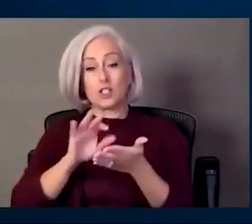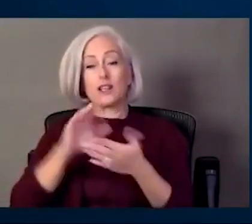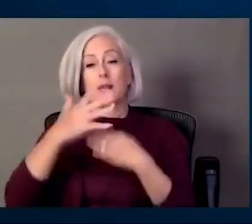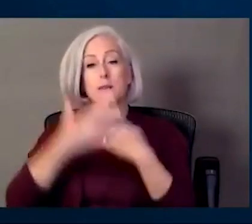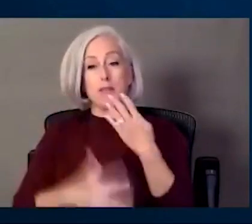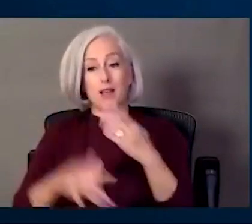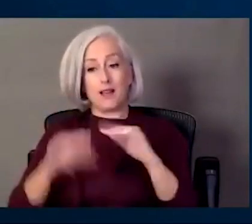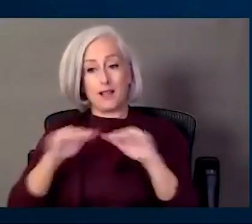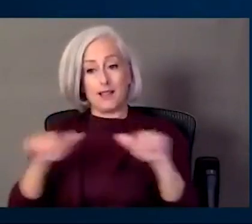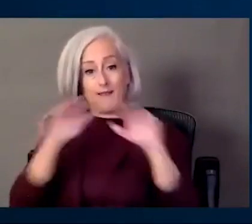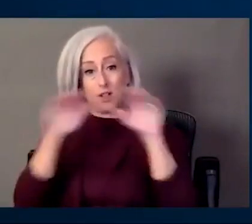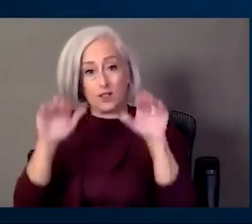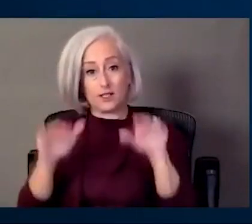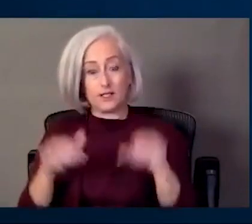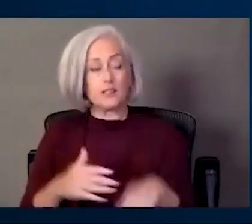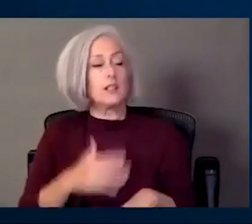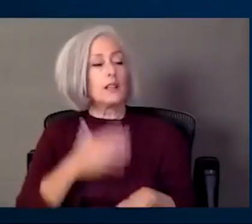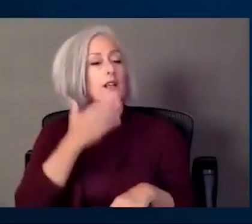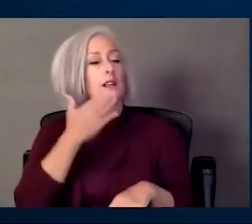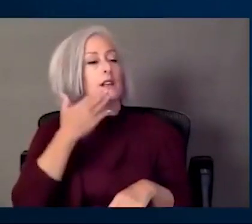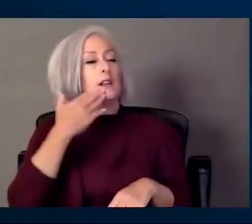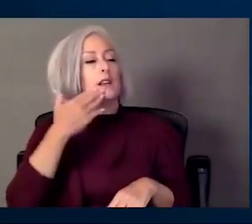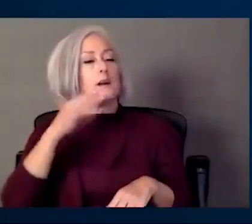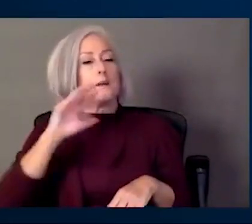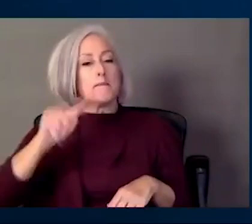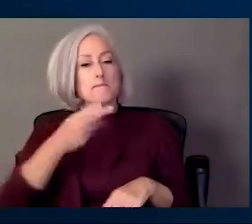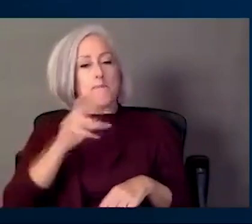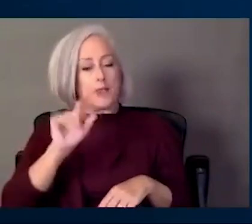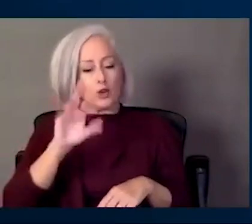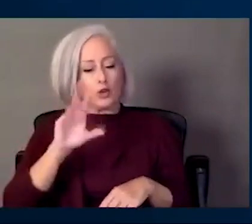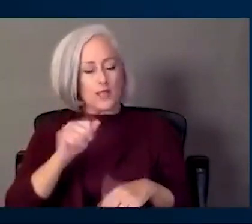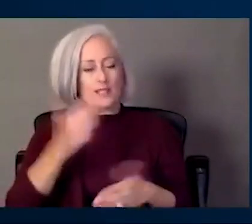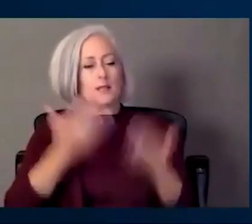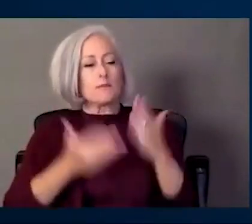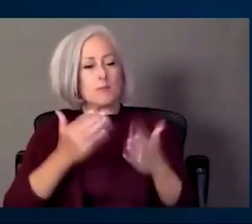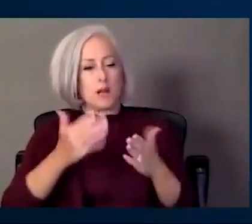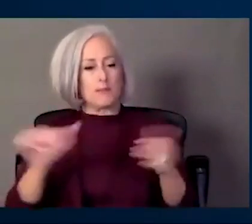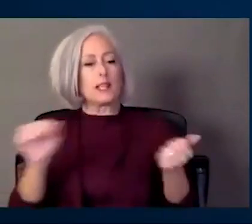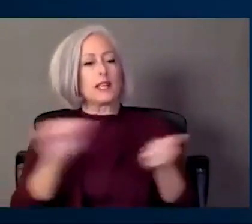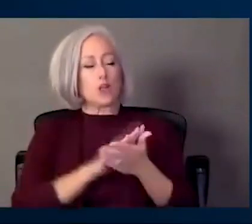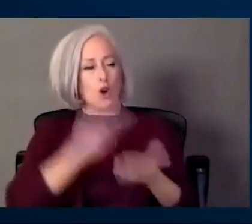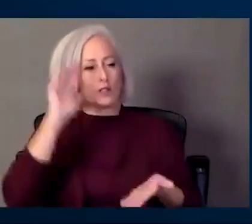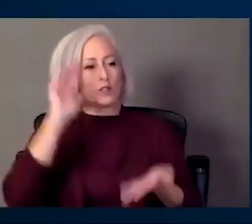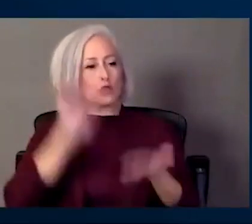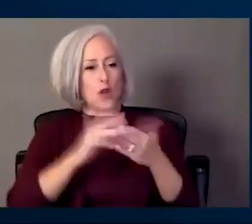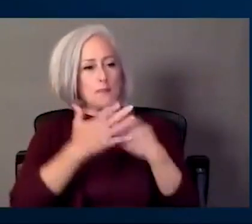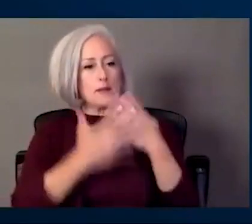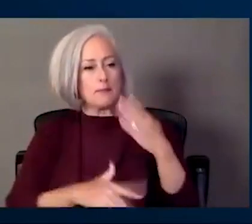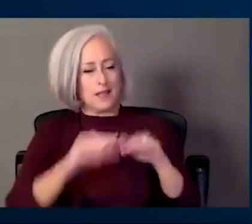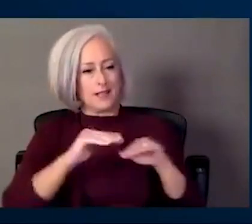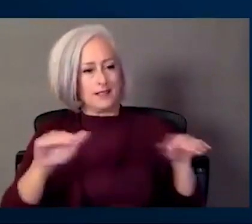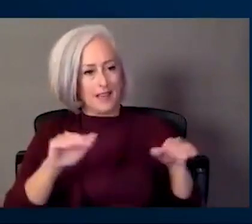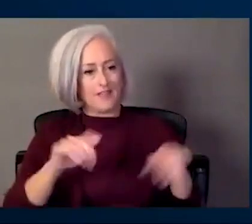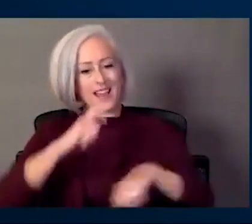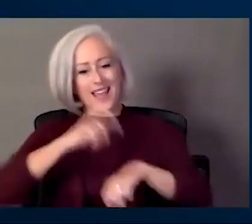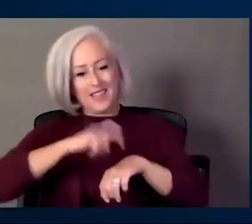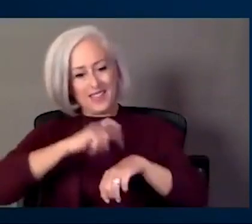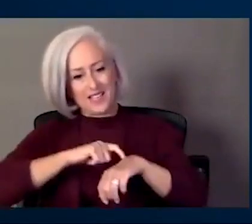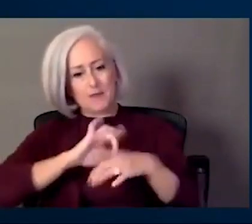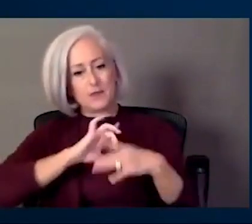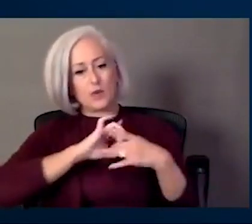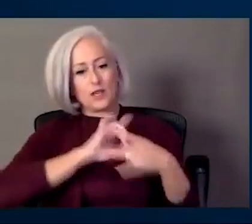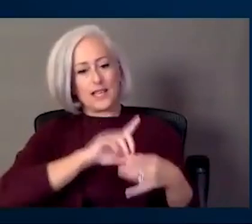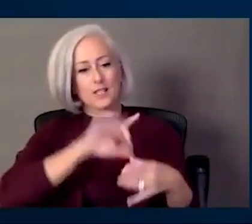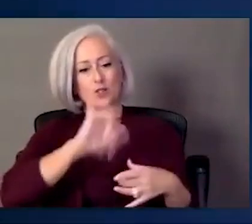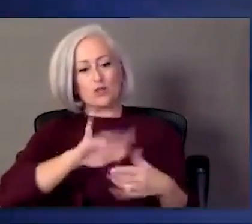more likely that the methotrexate caused the drop in blood levels, and the timing of checking the blood counts around the methotrexate was associated